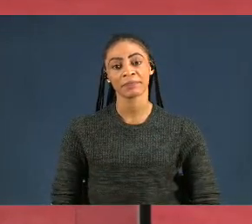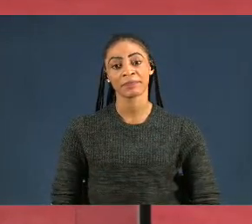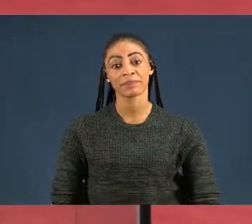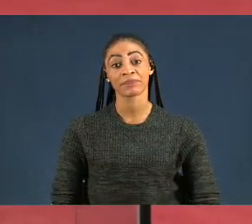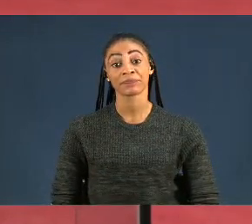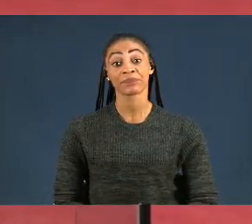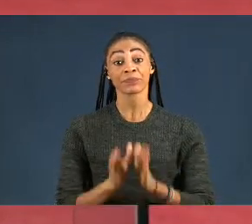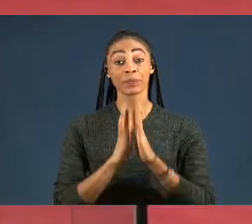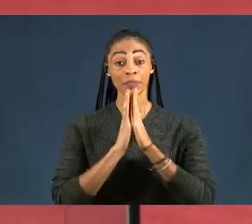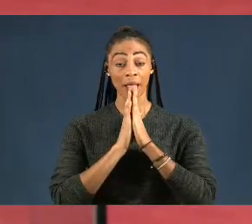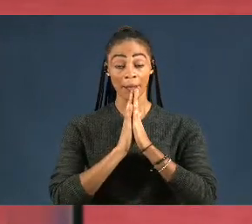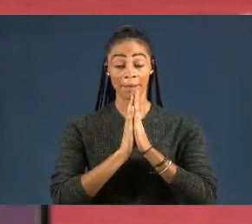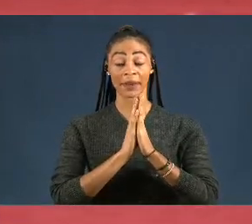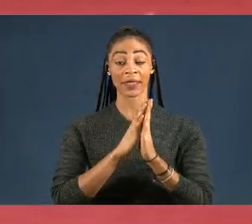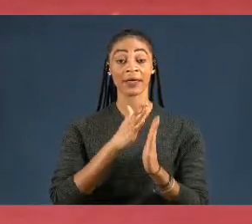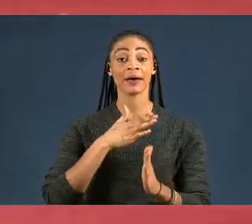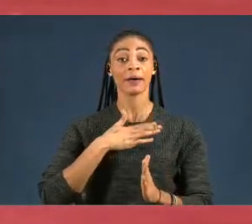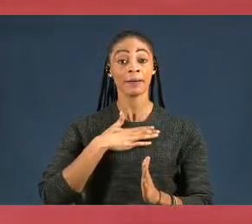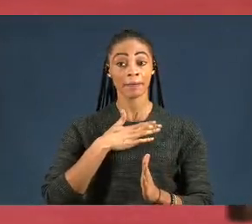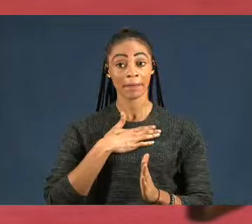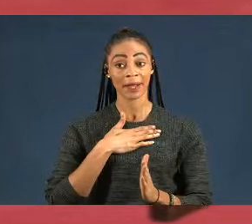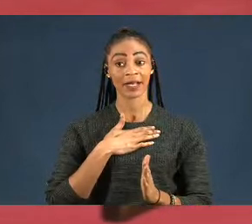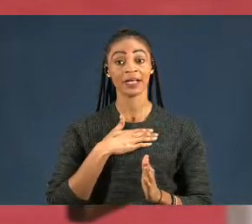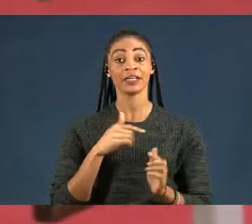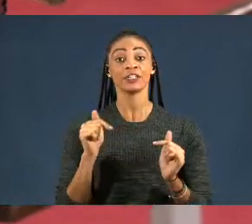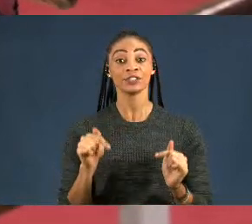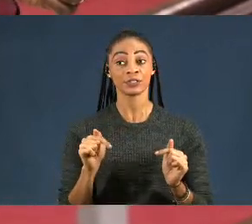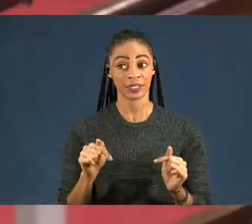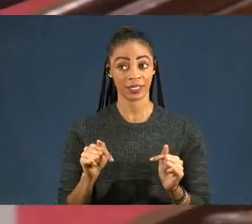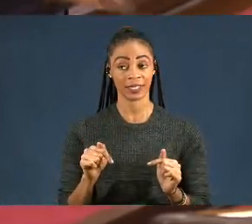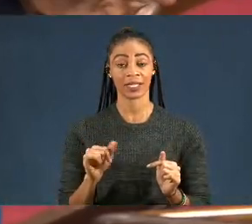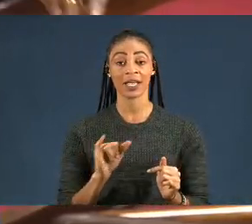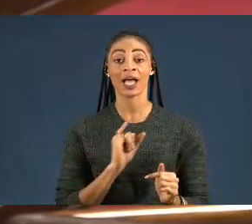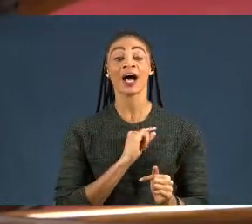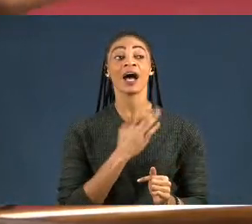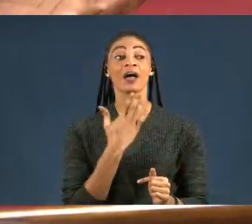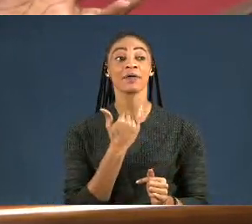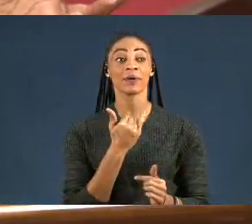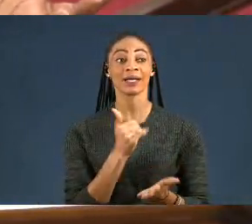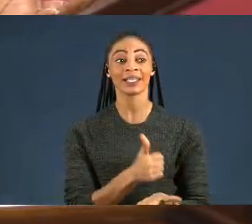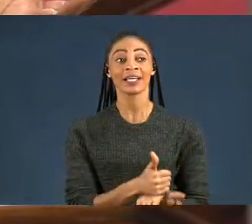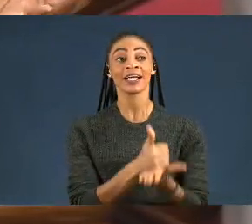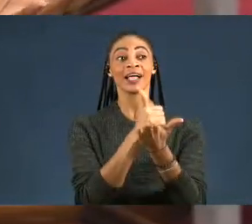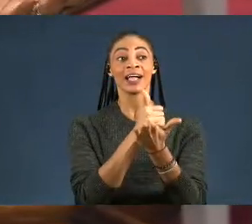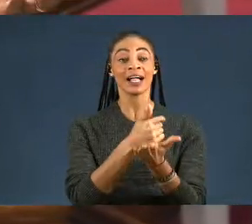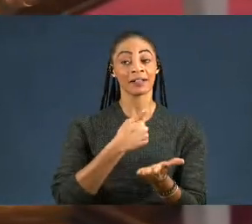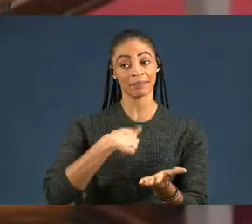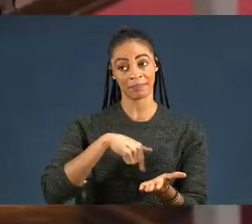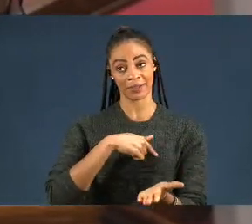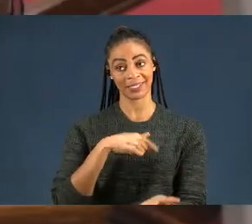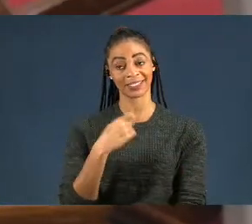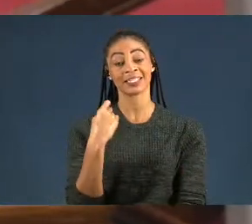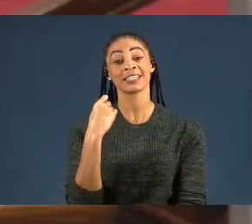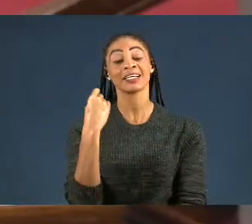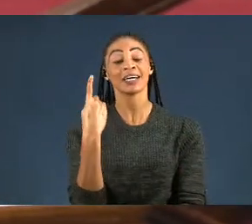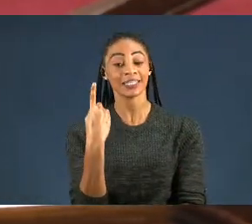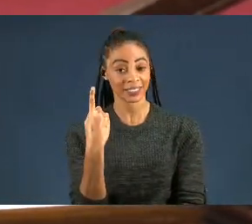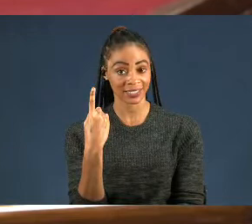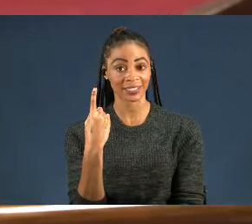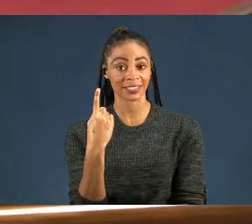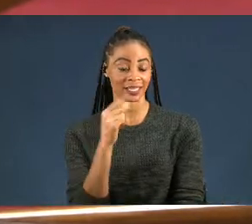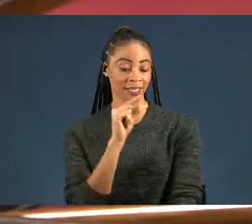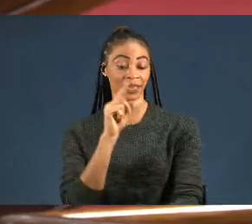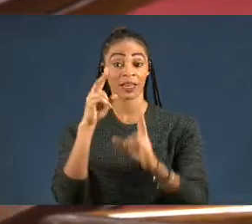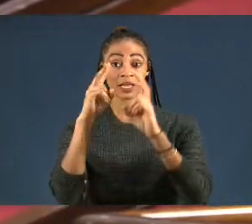My prayer today, I want to help us understand the issue of grace, the